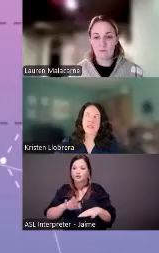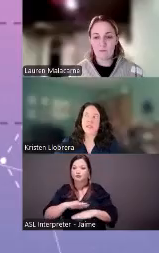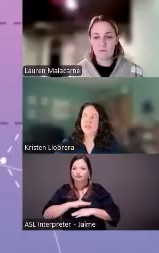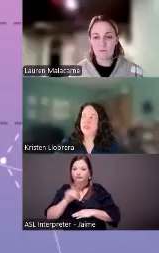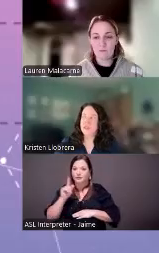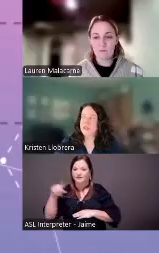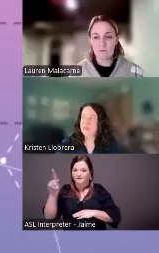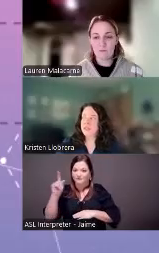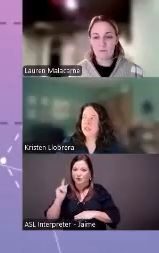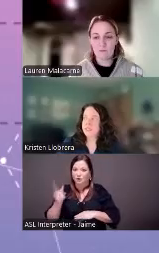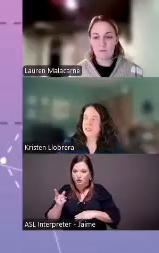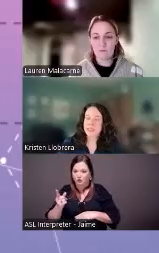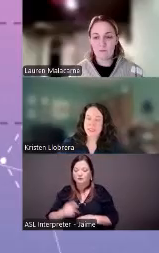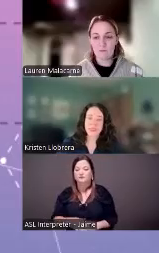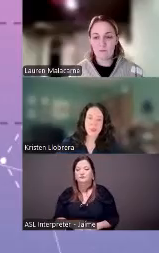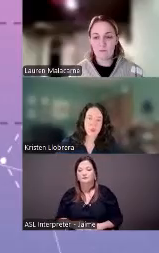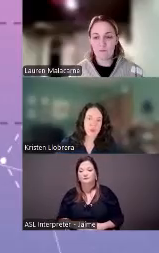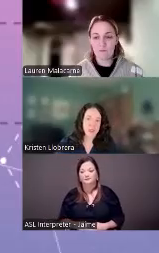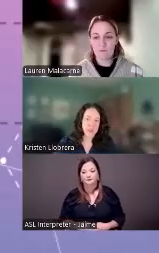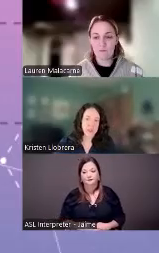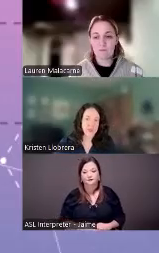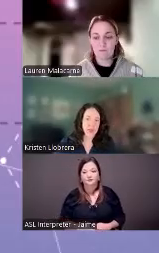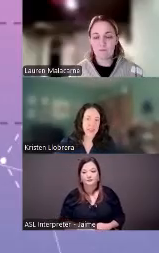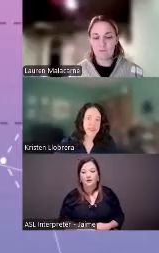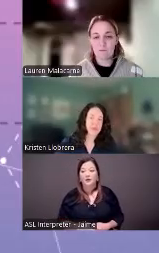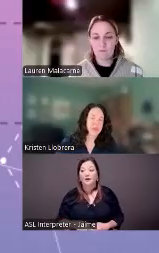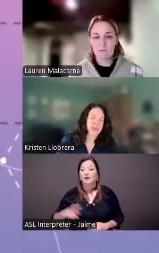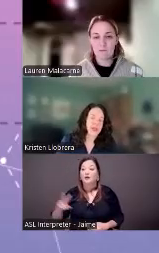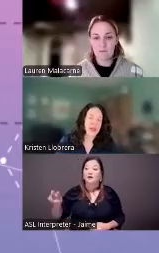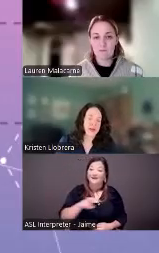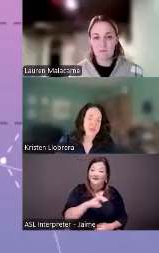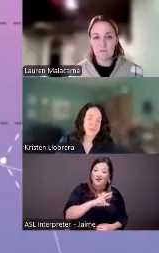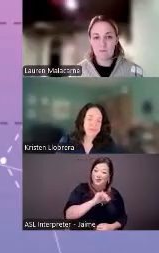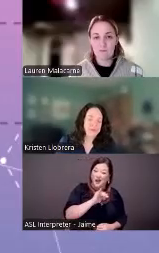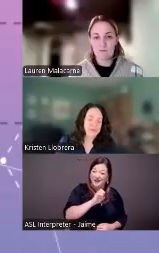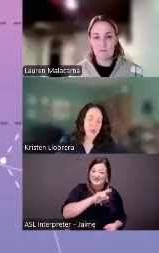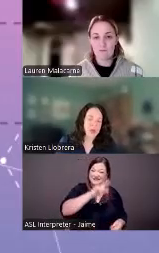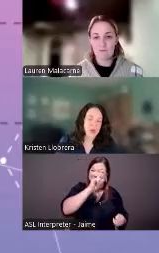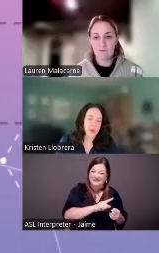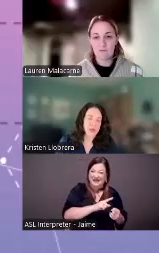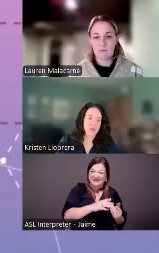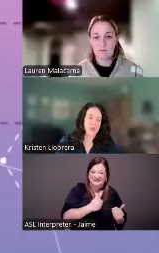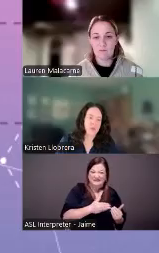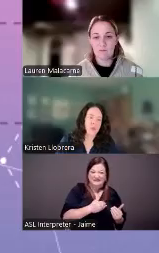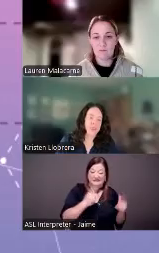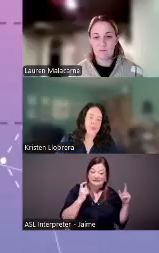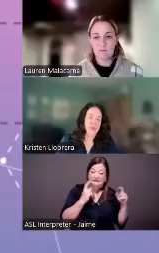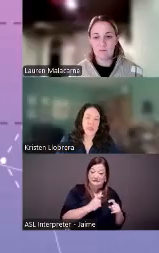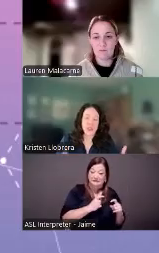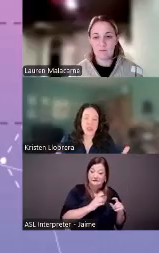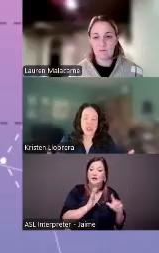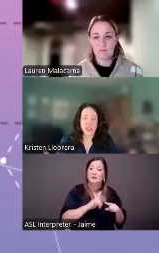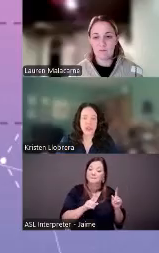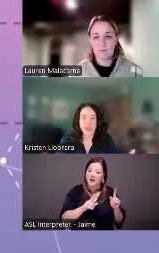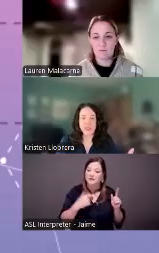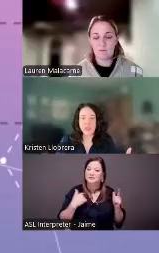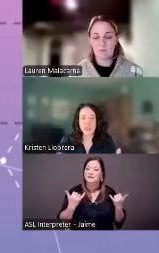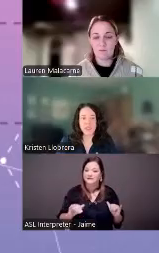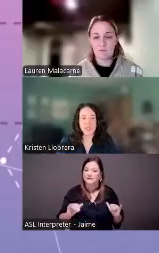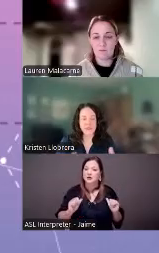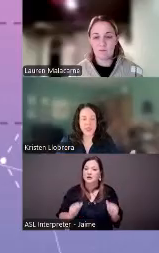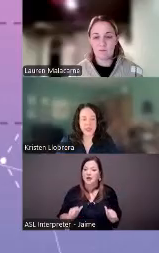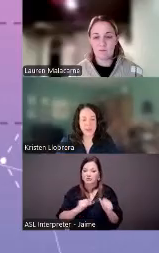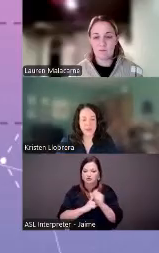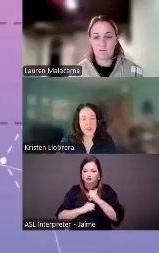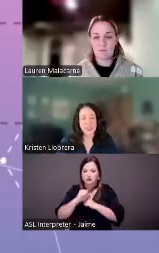a little less easy when we switch to Rise, but we were still able to structure things so